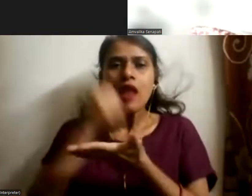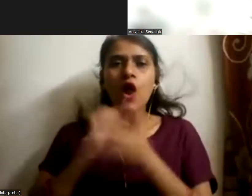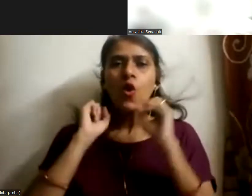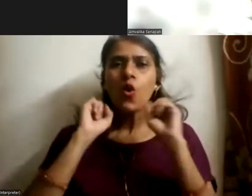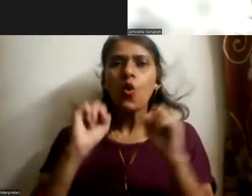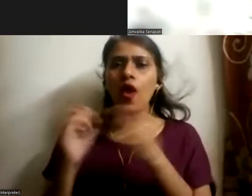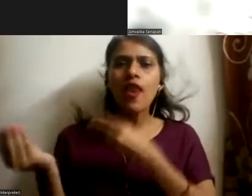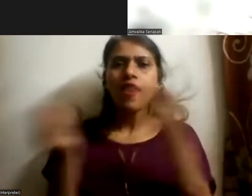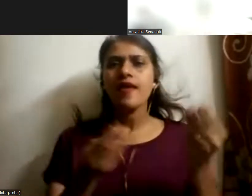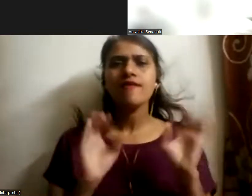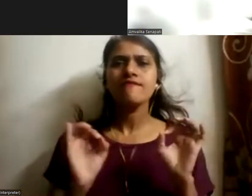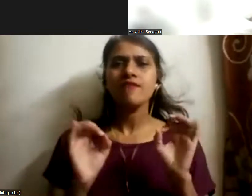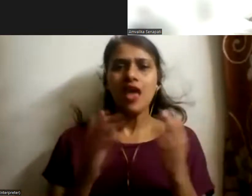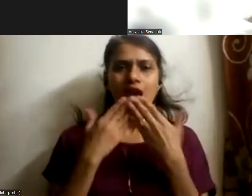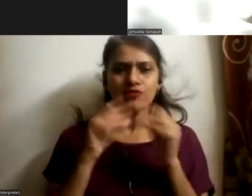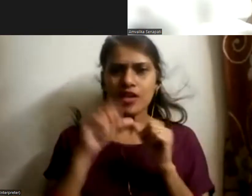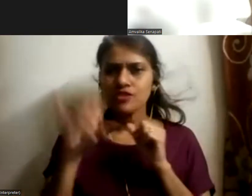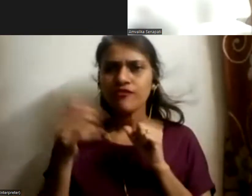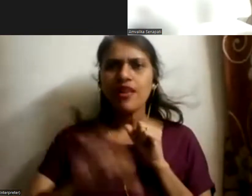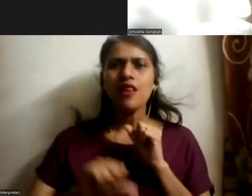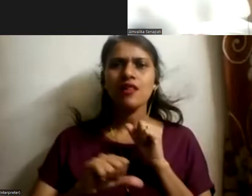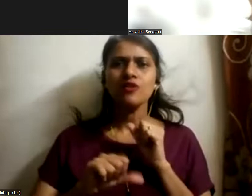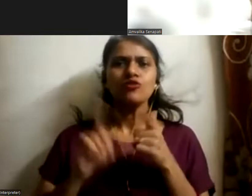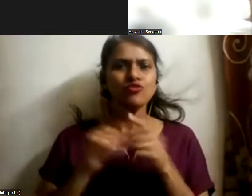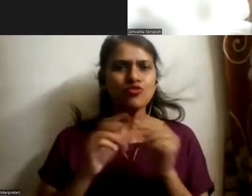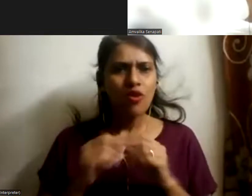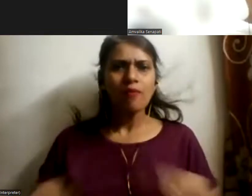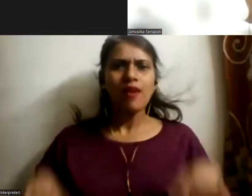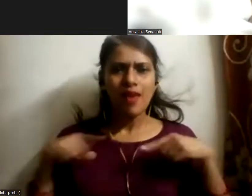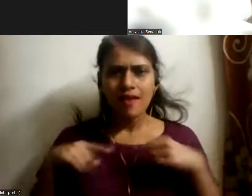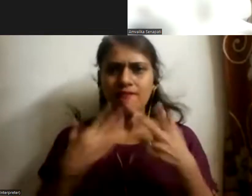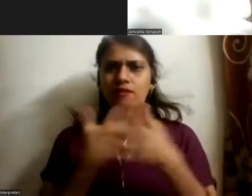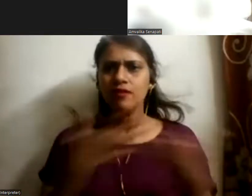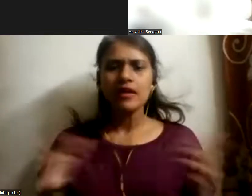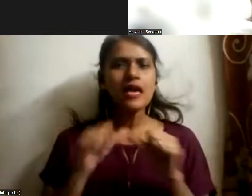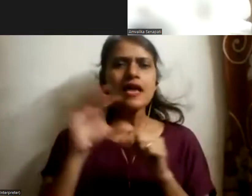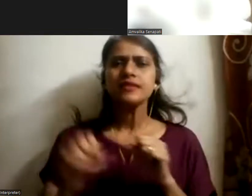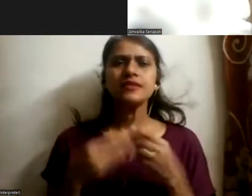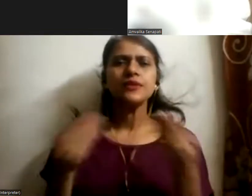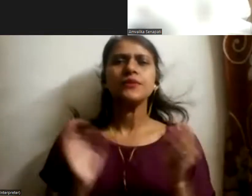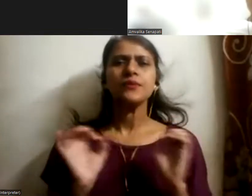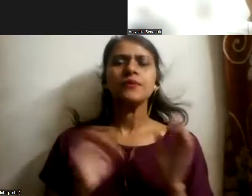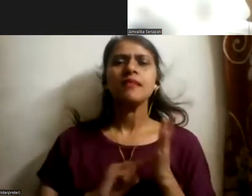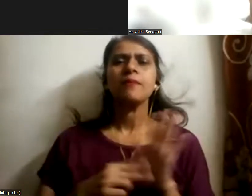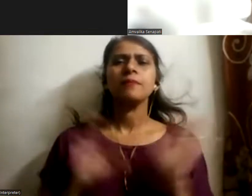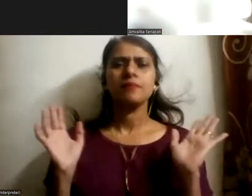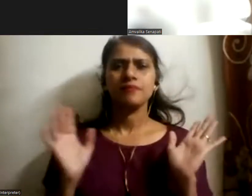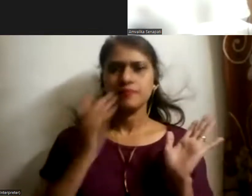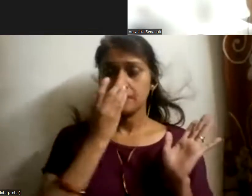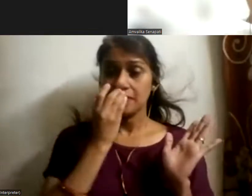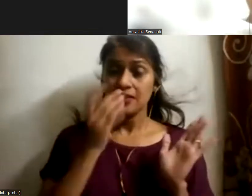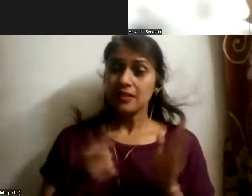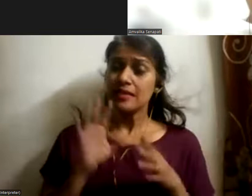cannot access education, the person cannot access livelihood, and the person cannot access most other things in life. So it's a basic human